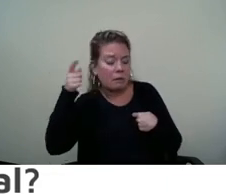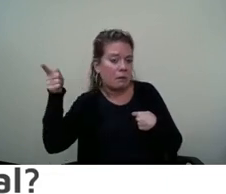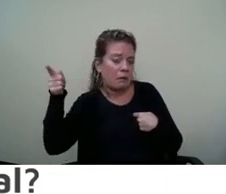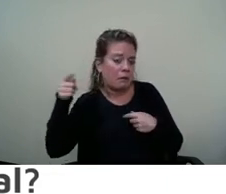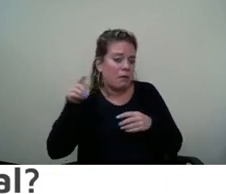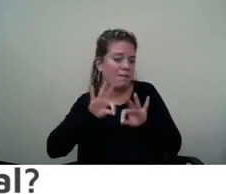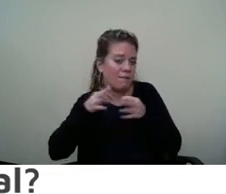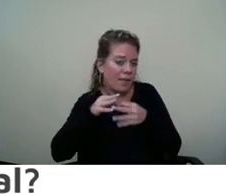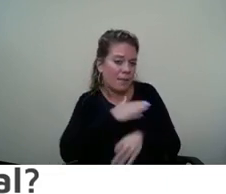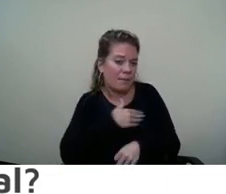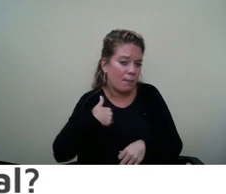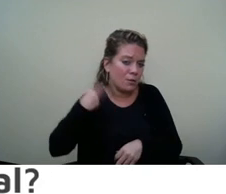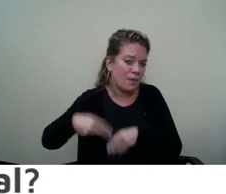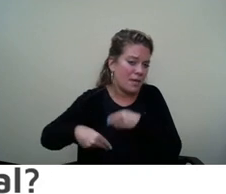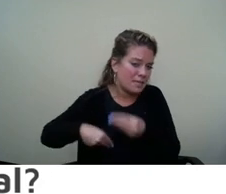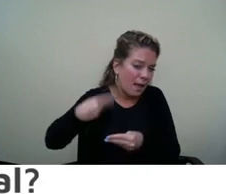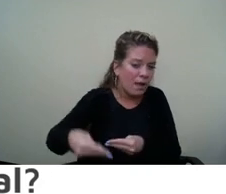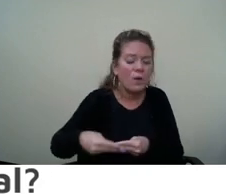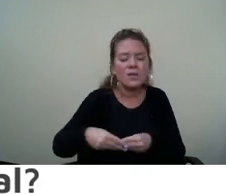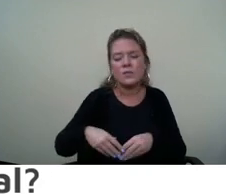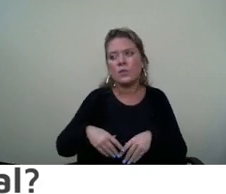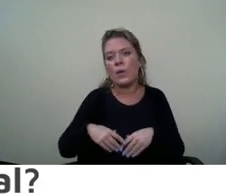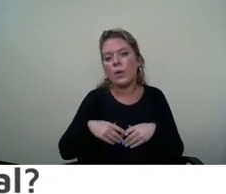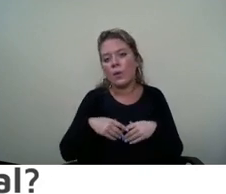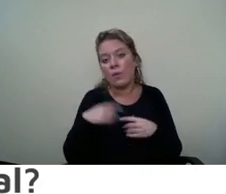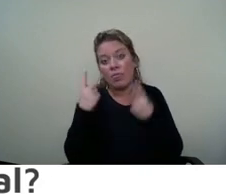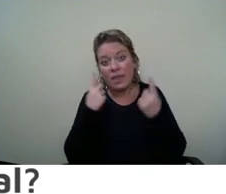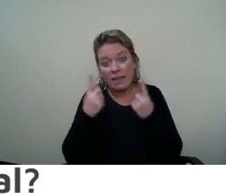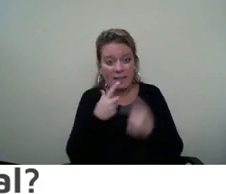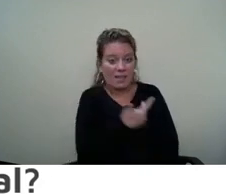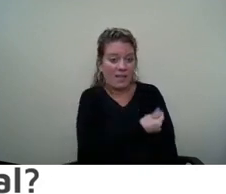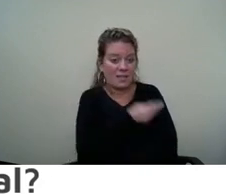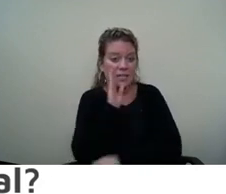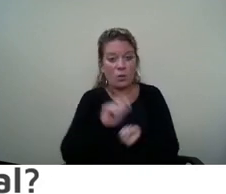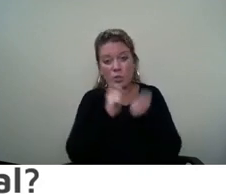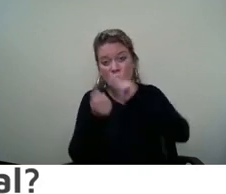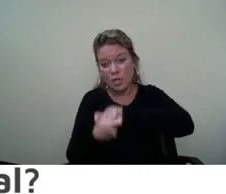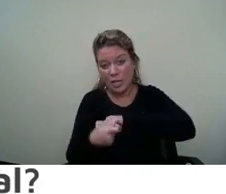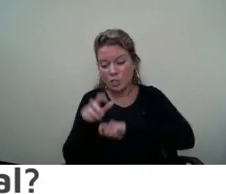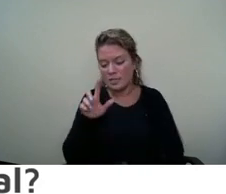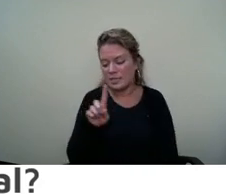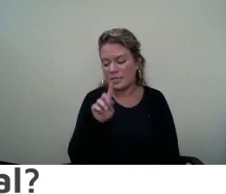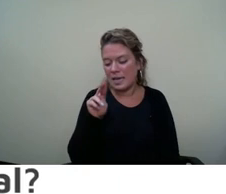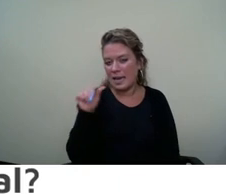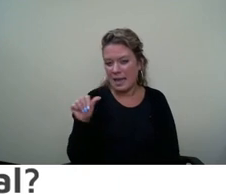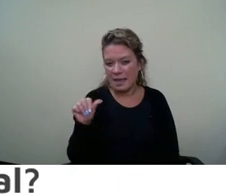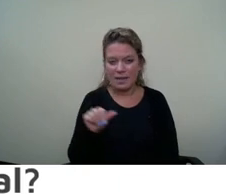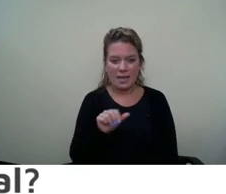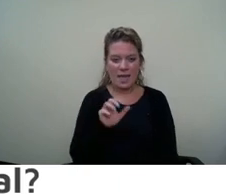family members. So thinking that the vaccine would change your DNA, since we're talking about an mRNA vaccine, which was like the